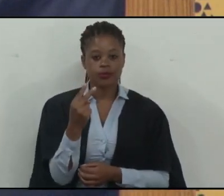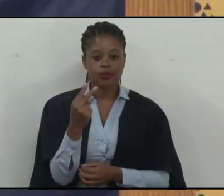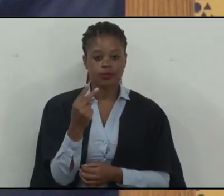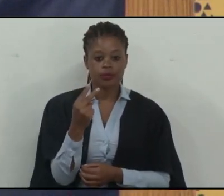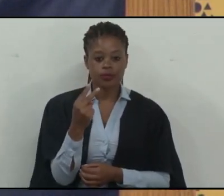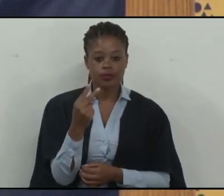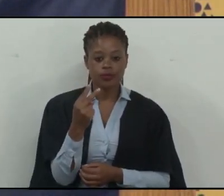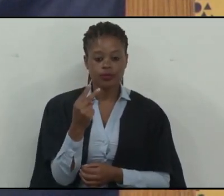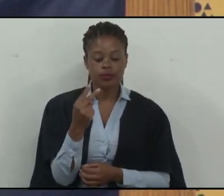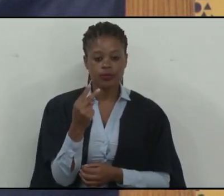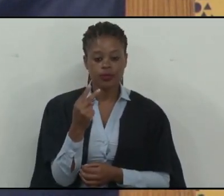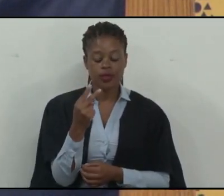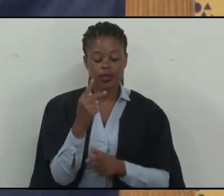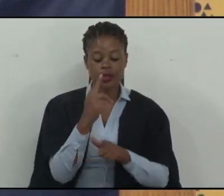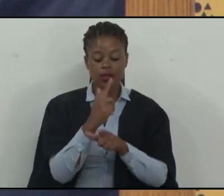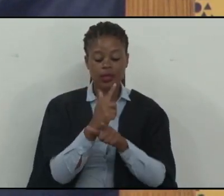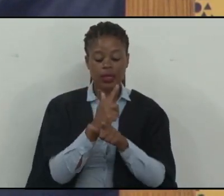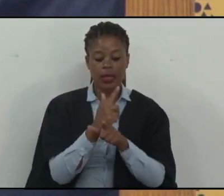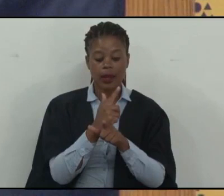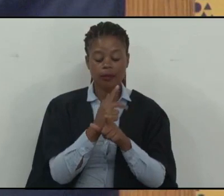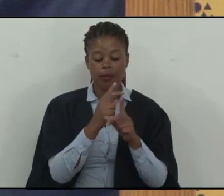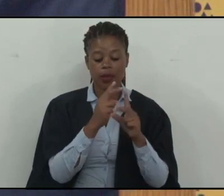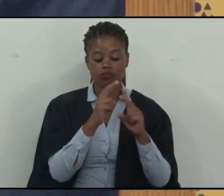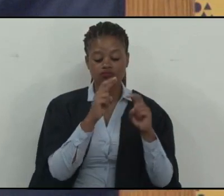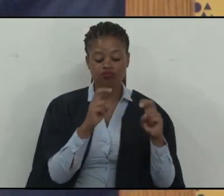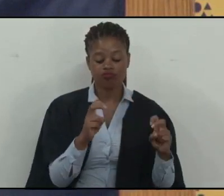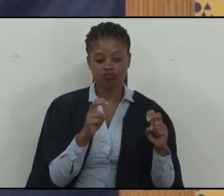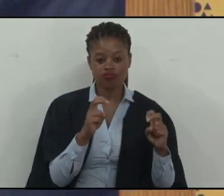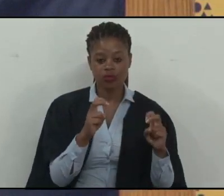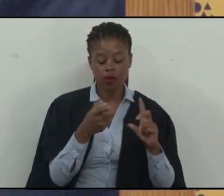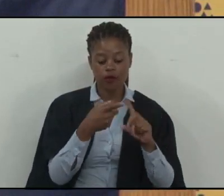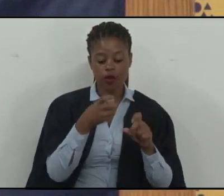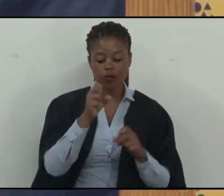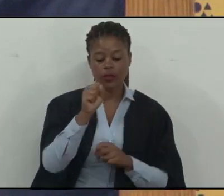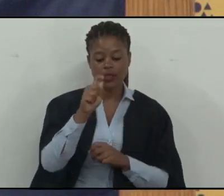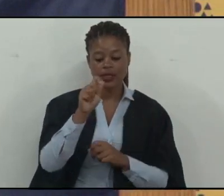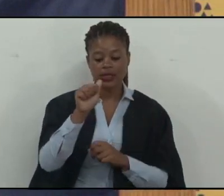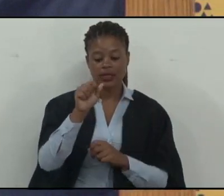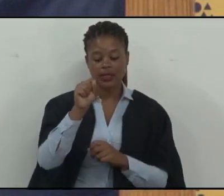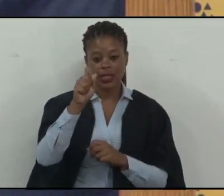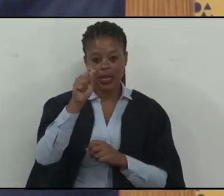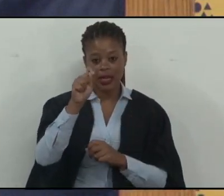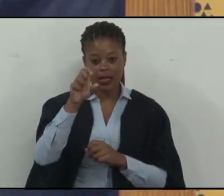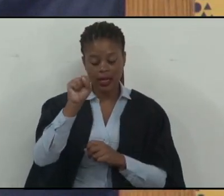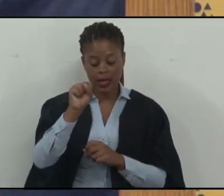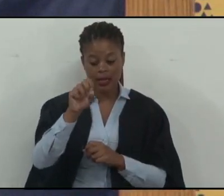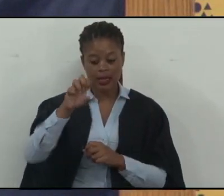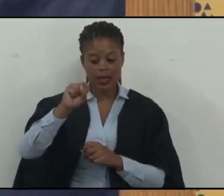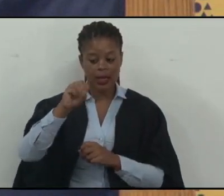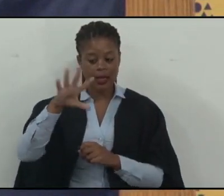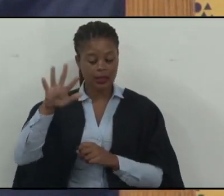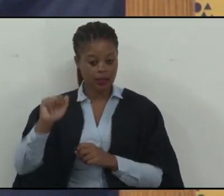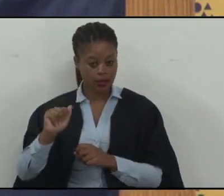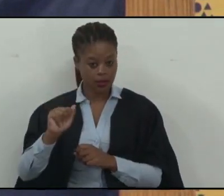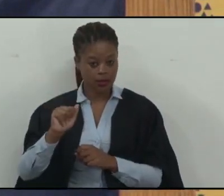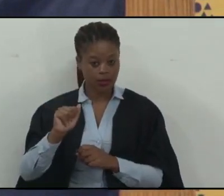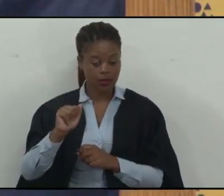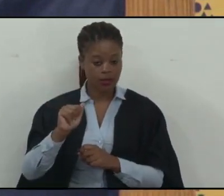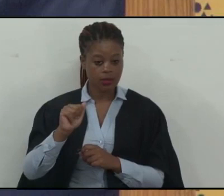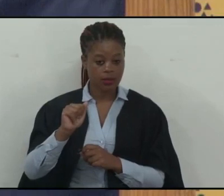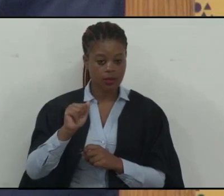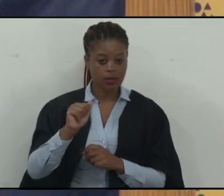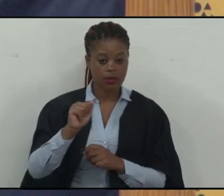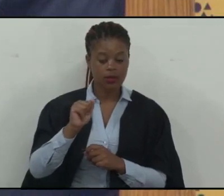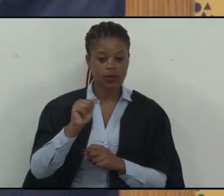2 Labour Survey by Stats SA indicated that of